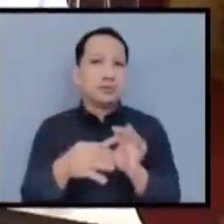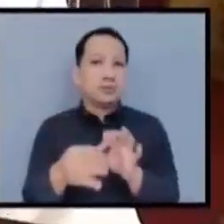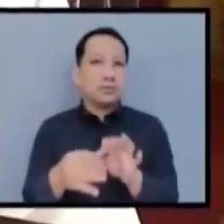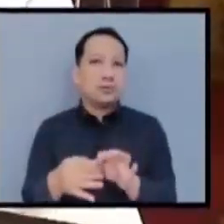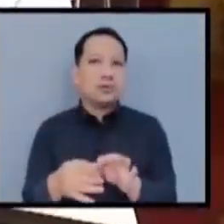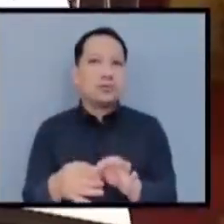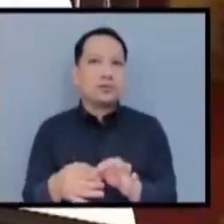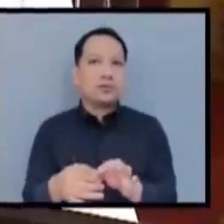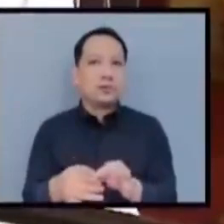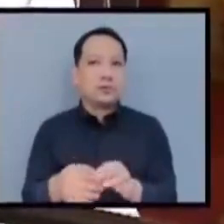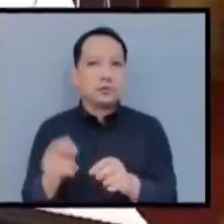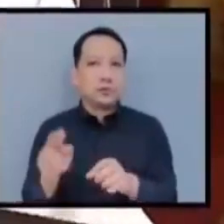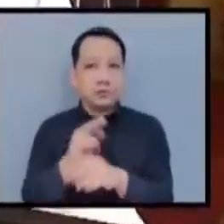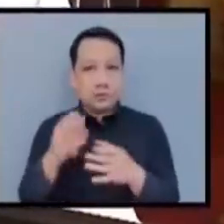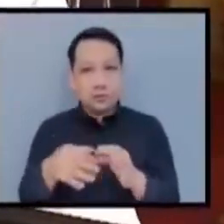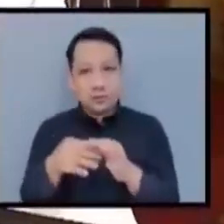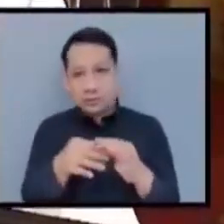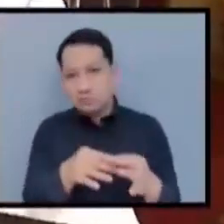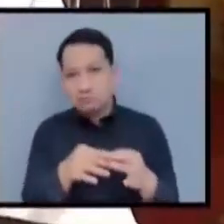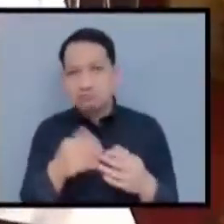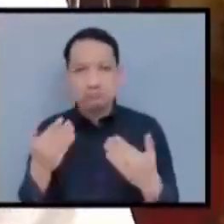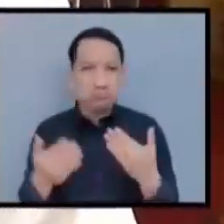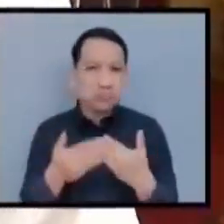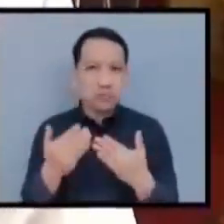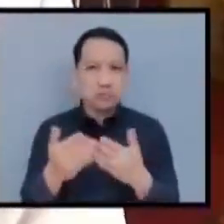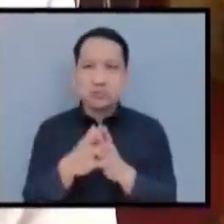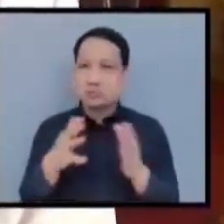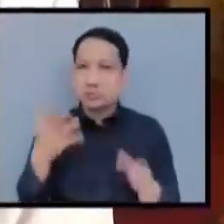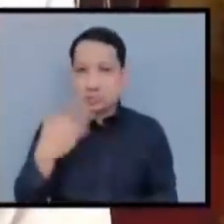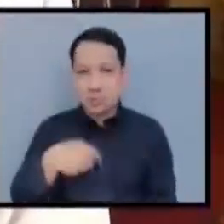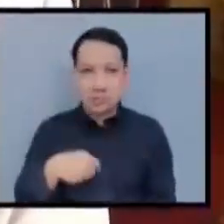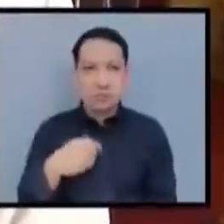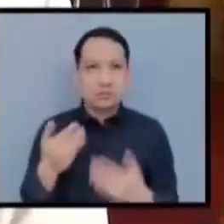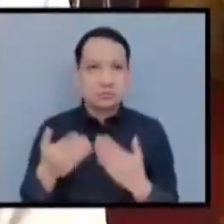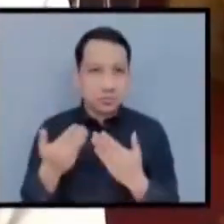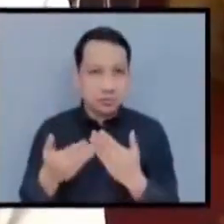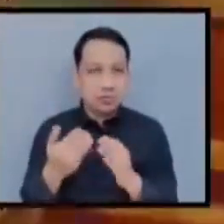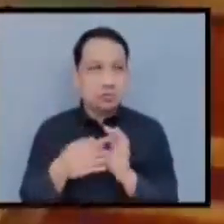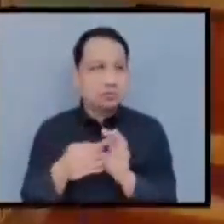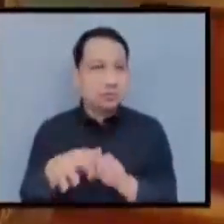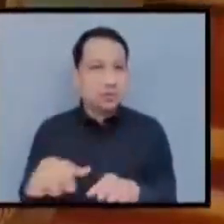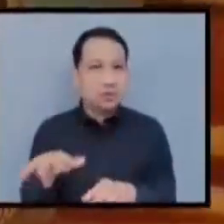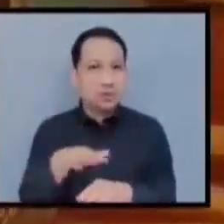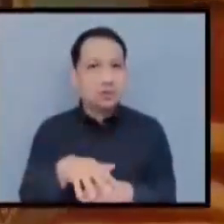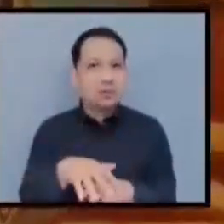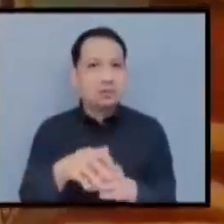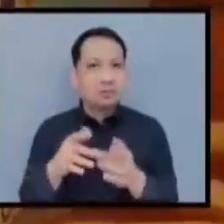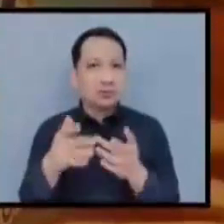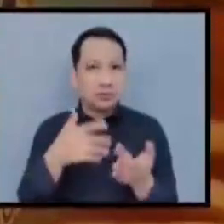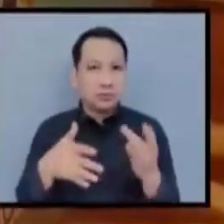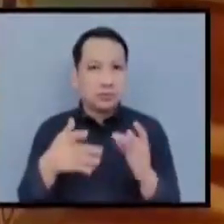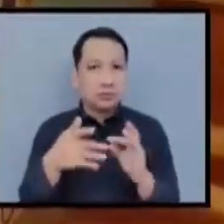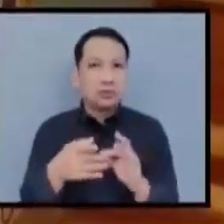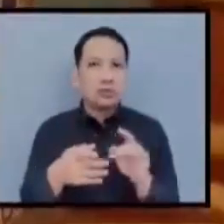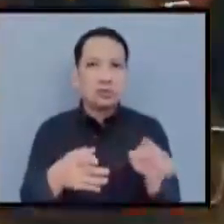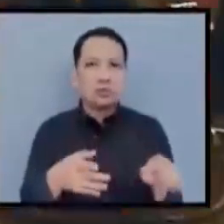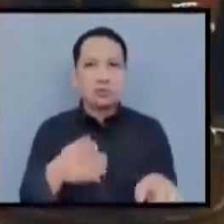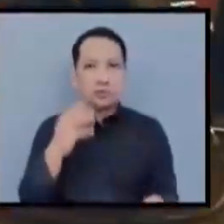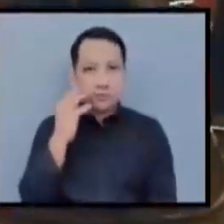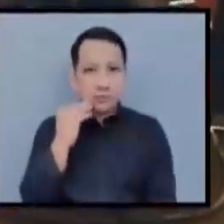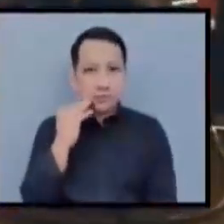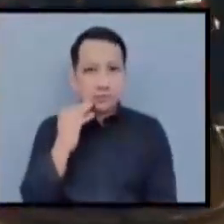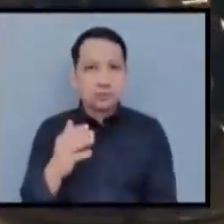the user interface is very beautiful and very simple, but at the same time, it's very interactive. Batay sa kanyang experience sa